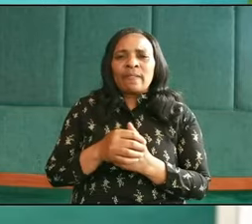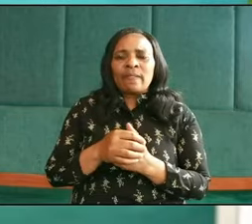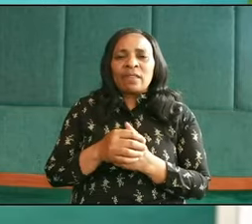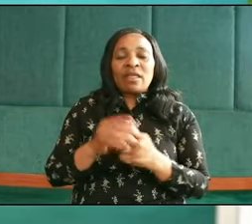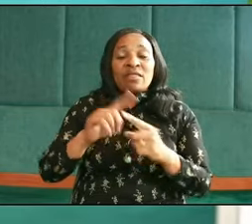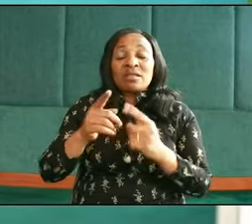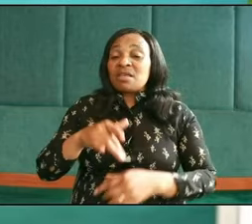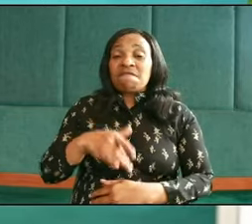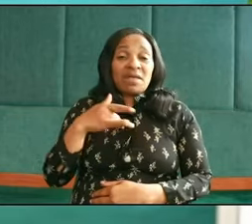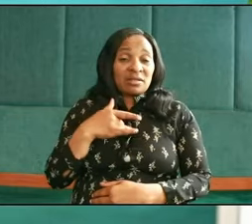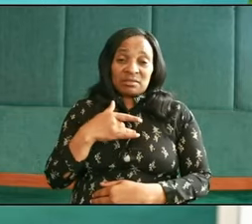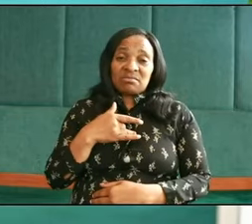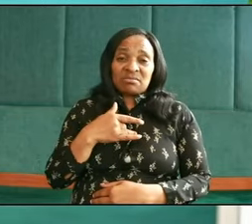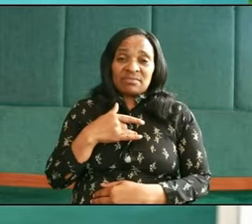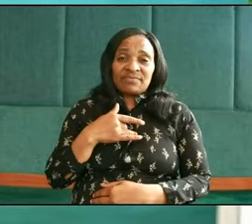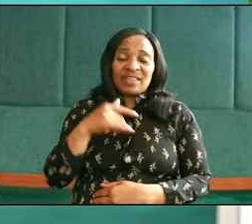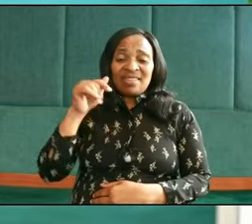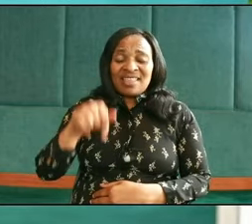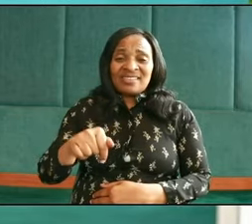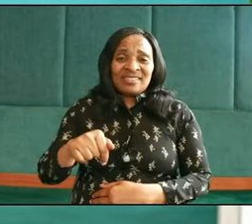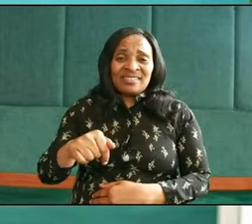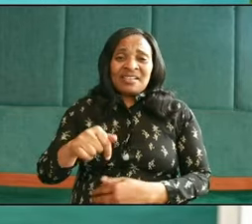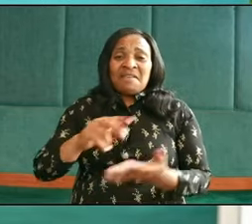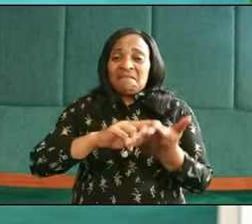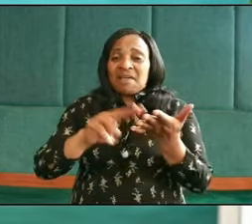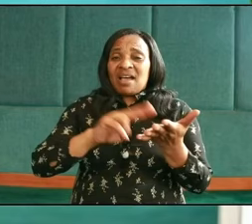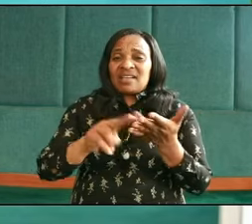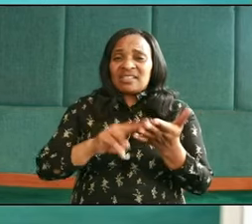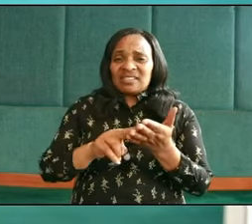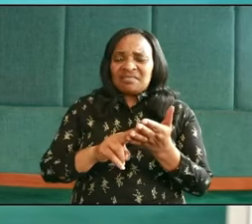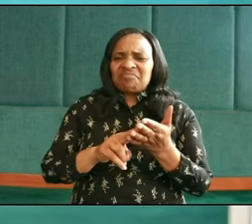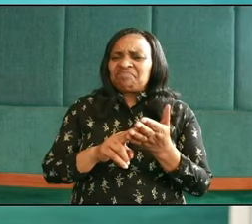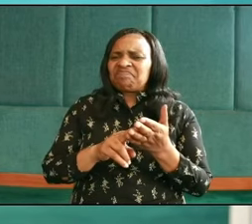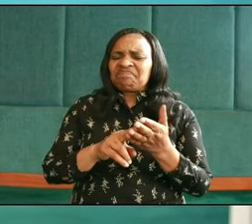And they feel that this text is really